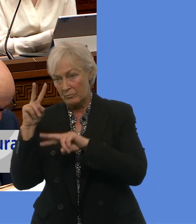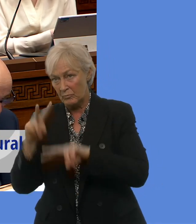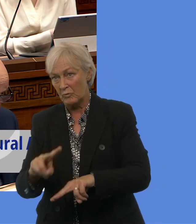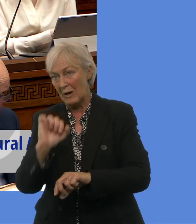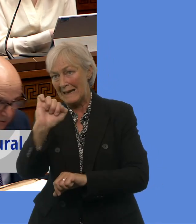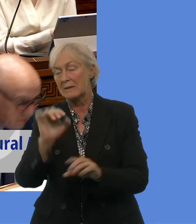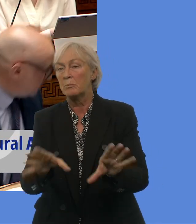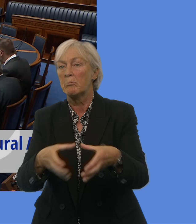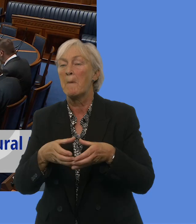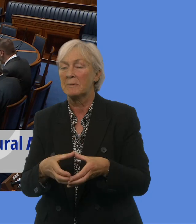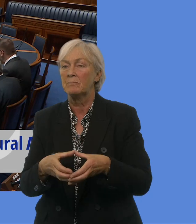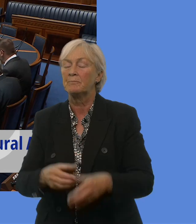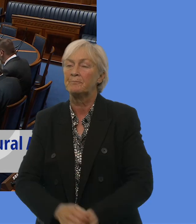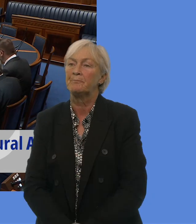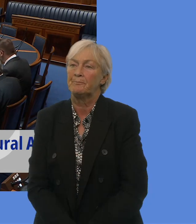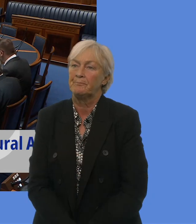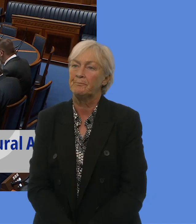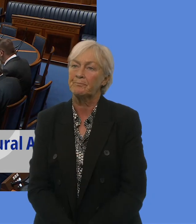department.